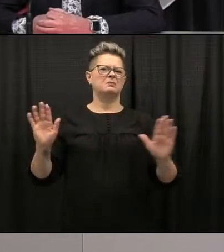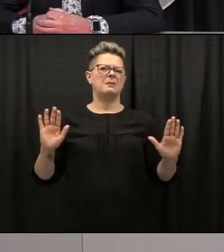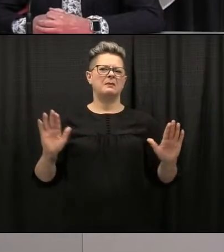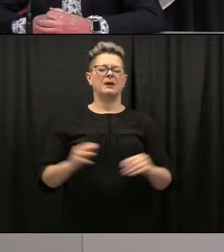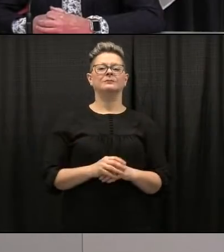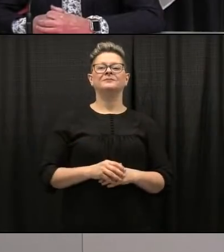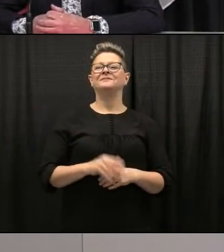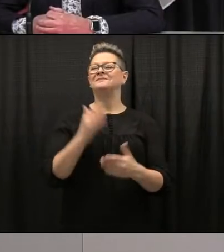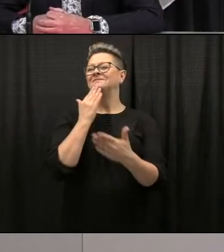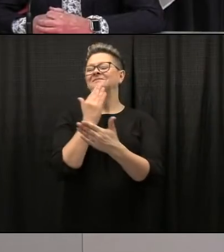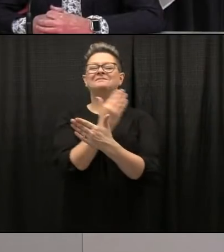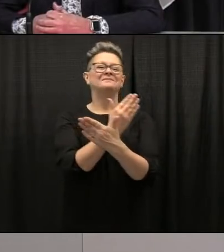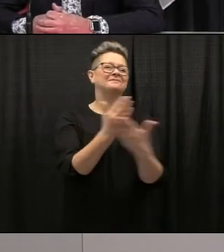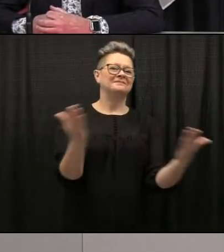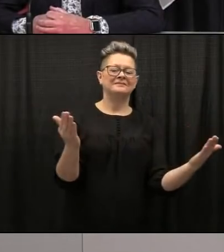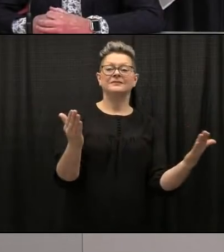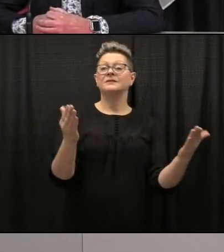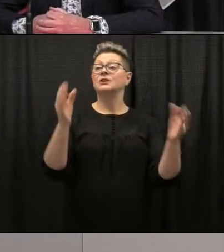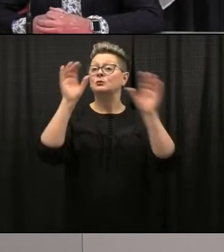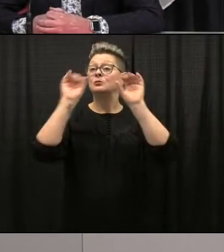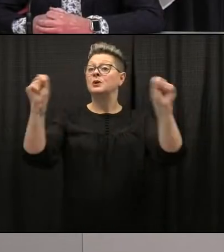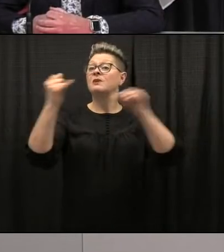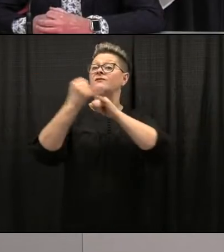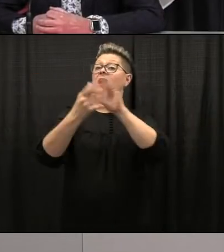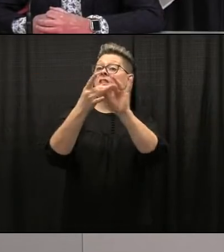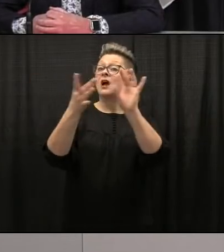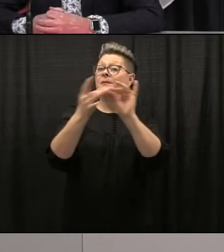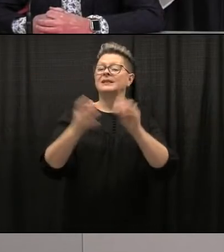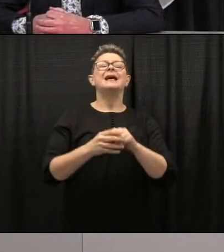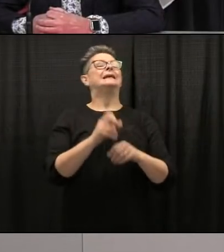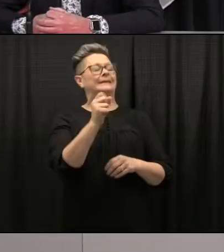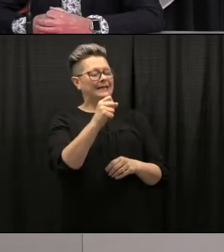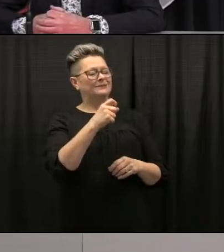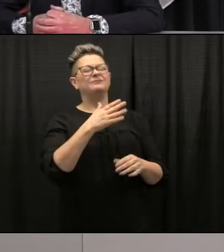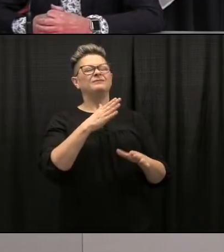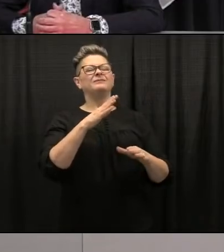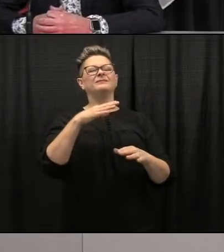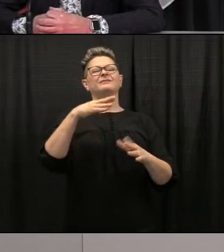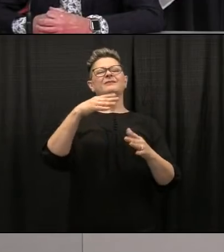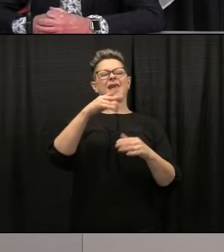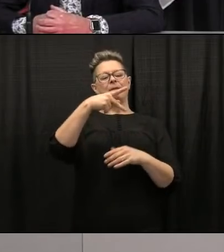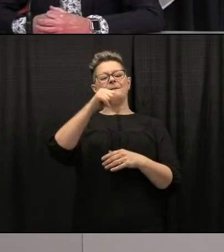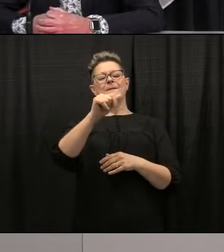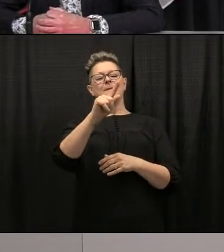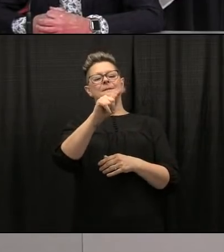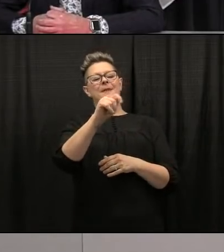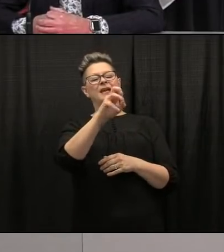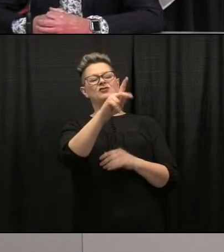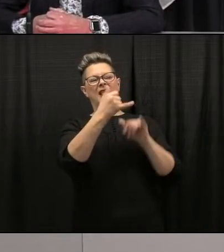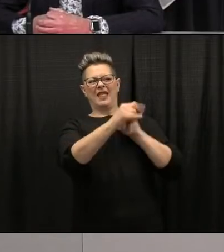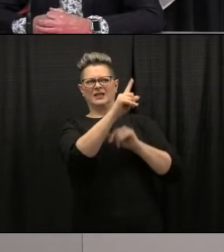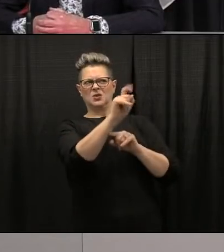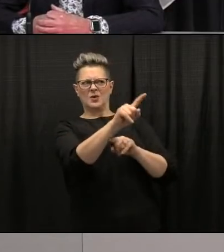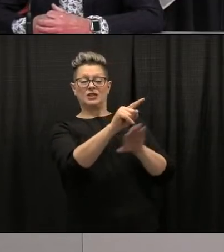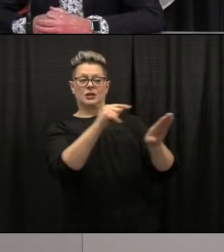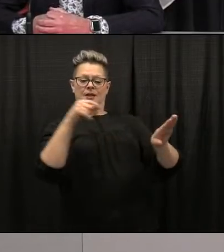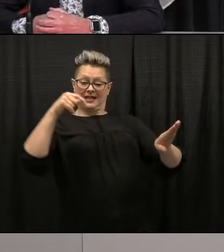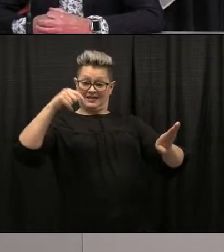Thank you, everyone. Premier, do you have any final comments for today? Sure. Just to pick up on Patrick's last question, though, I mean, this will be a tool going forward as